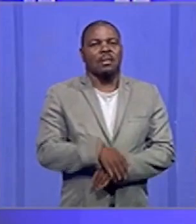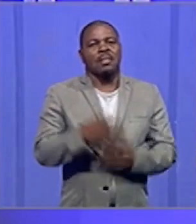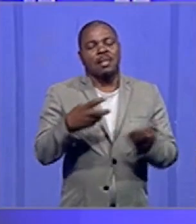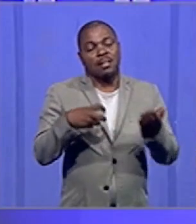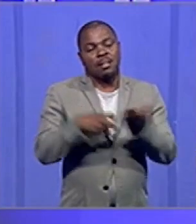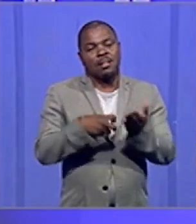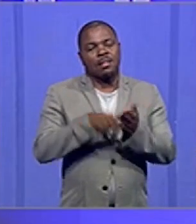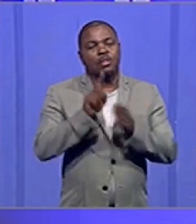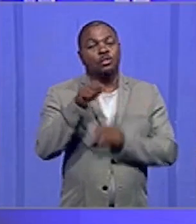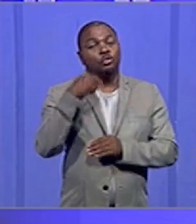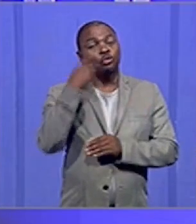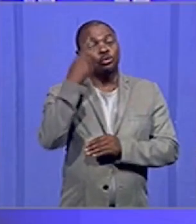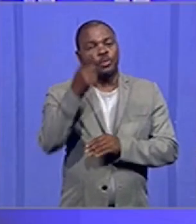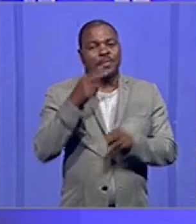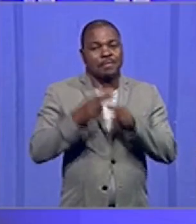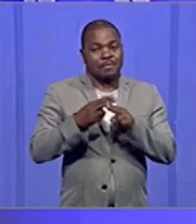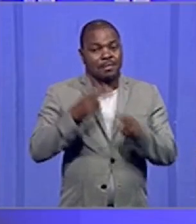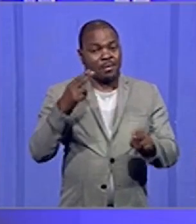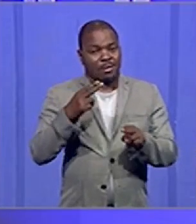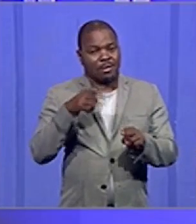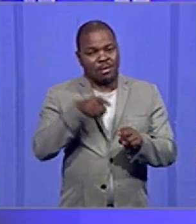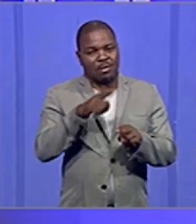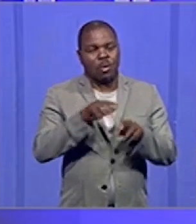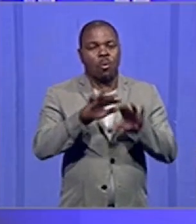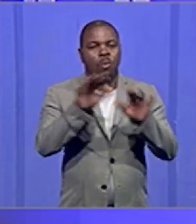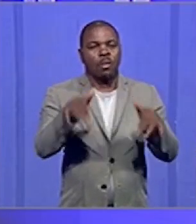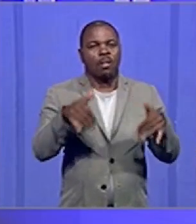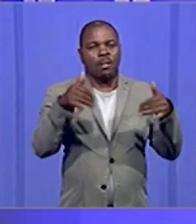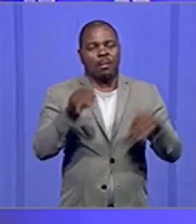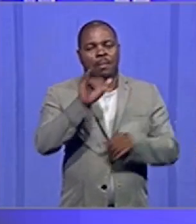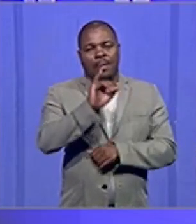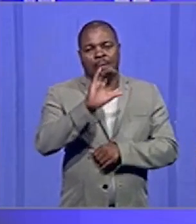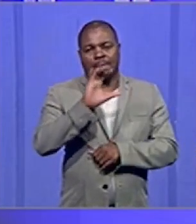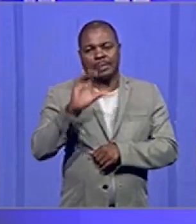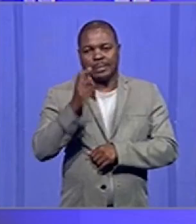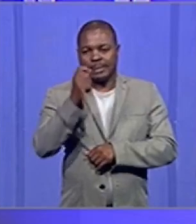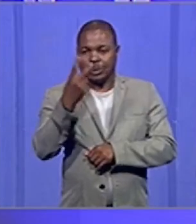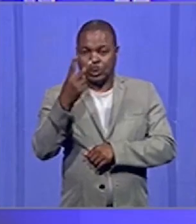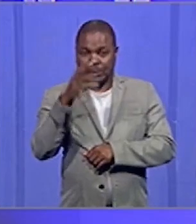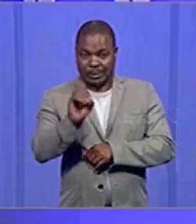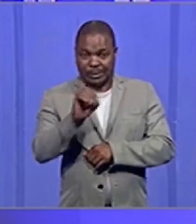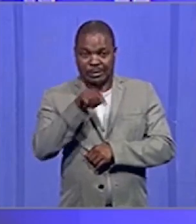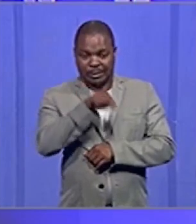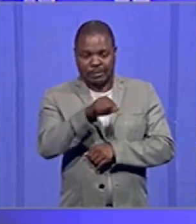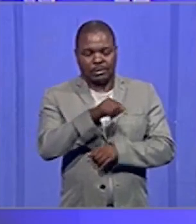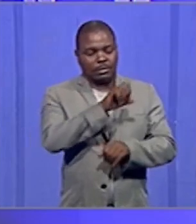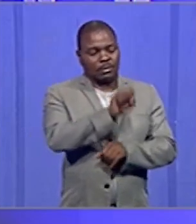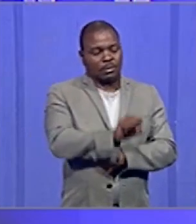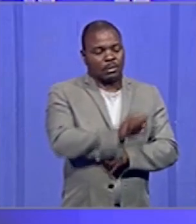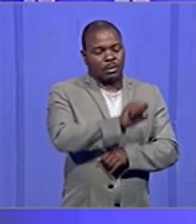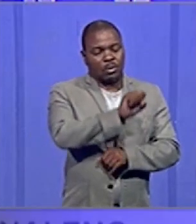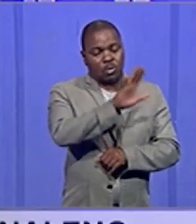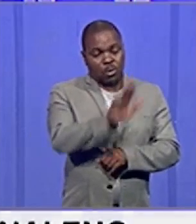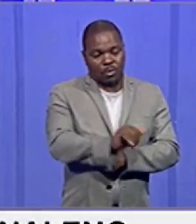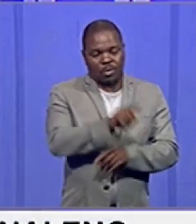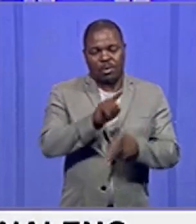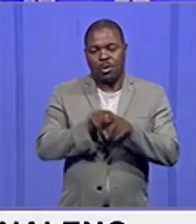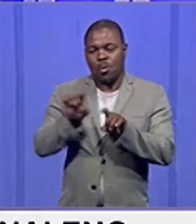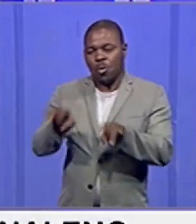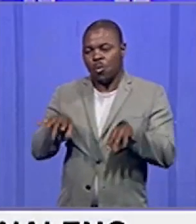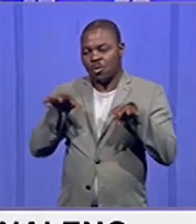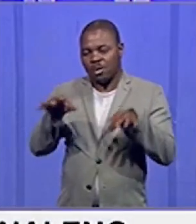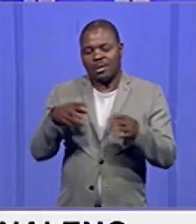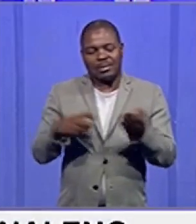tsa papadi ya hosane ya makgaolakgang a mohope wa lefatshe wa ICC T20 pakeng tsa Afrika Borwa le Australia di